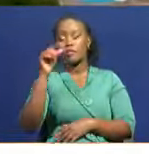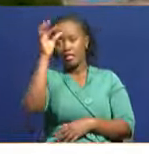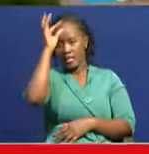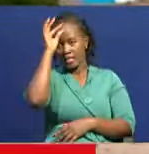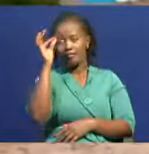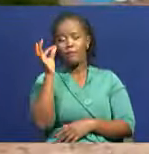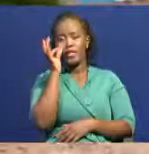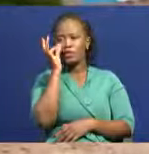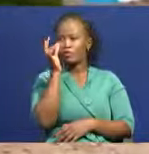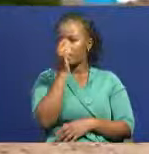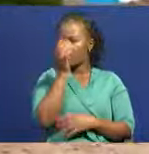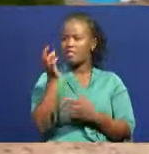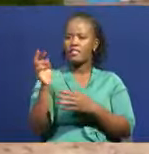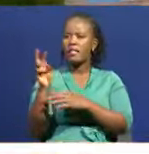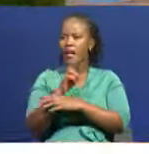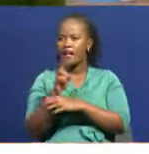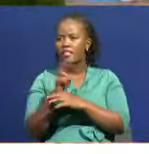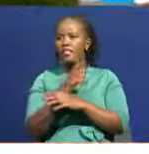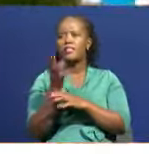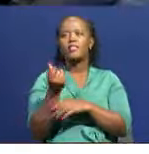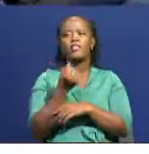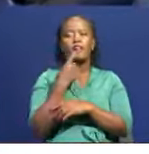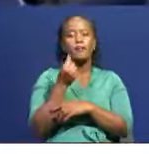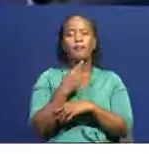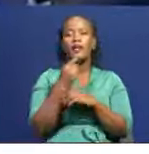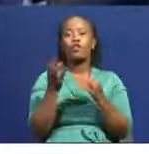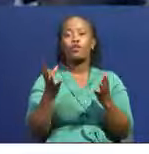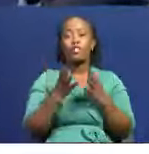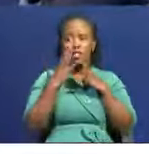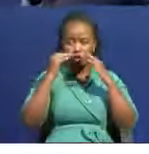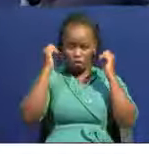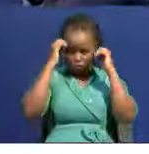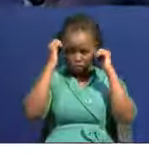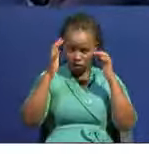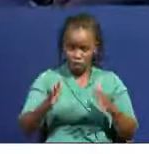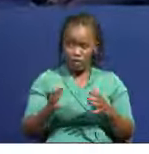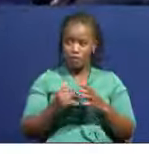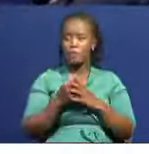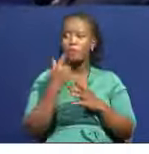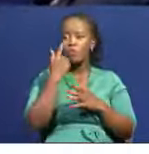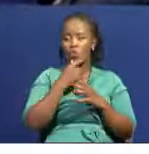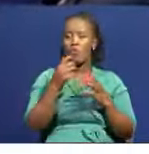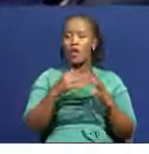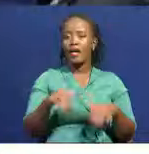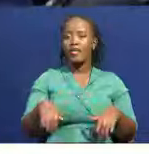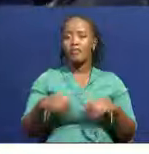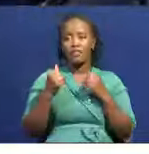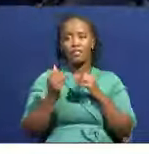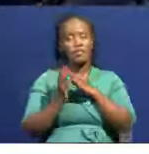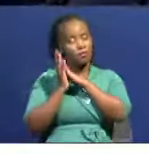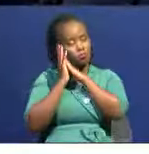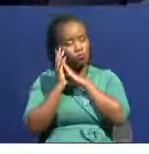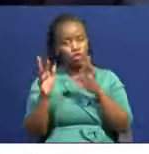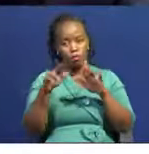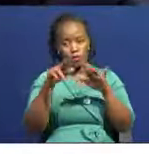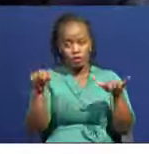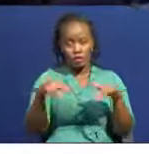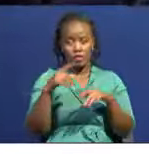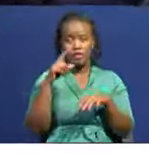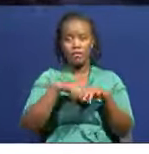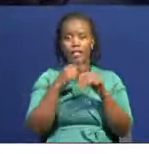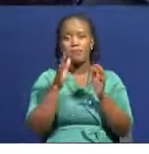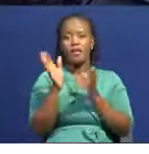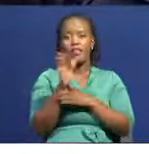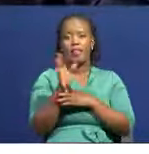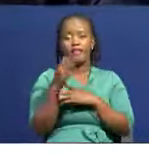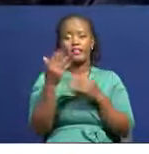site assessing the medical needs of the students as well, who are residing in that particular institution during that particular Thursday